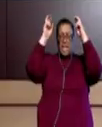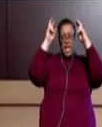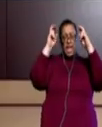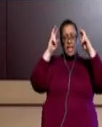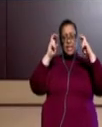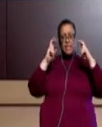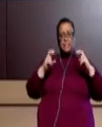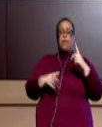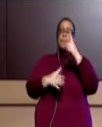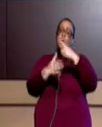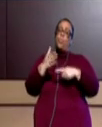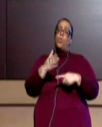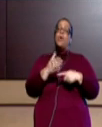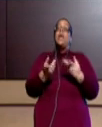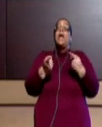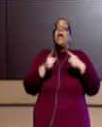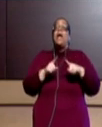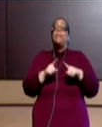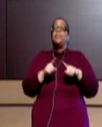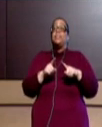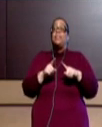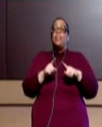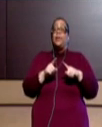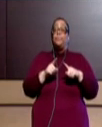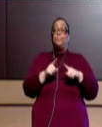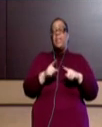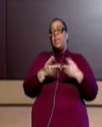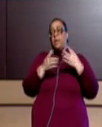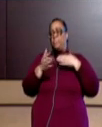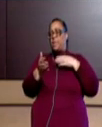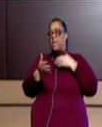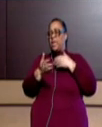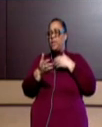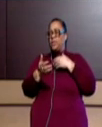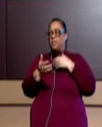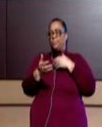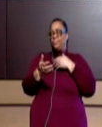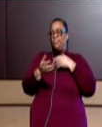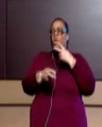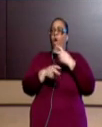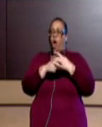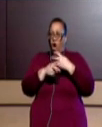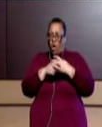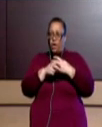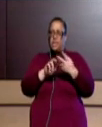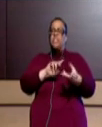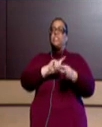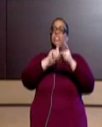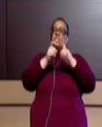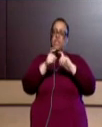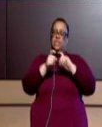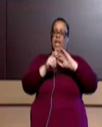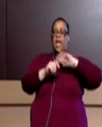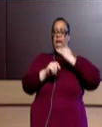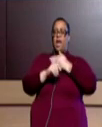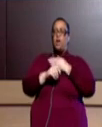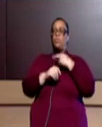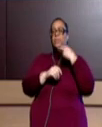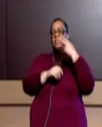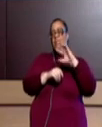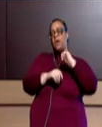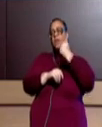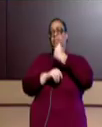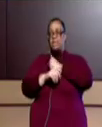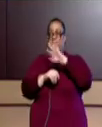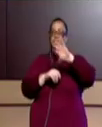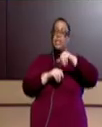that molestation. And I'm telling you, it can be very traumatic because trauma distorts how we see ourselves. Trauma distorts how we